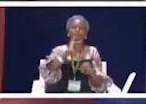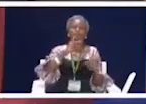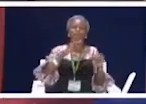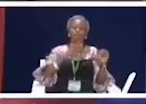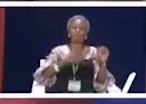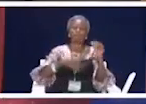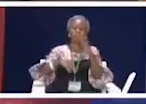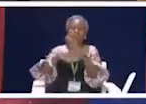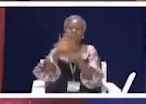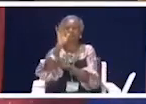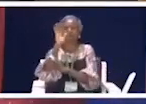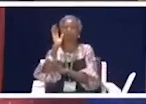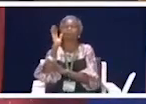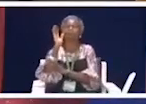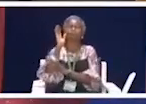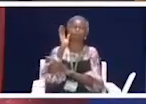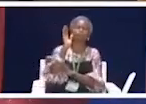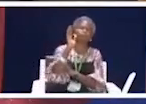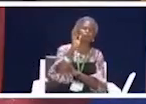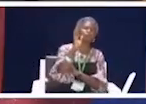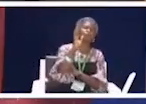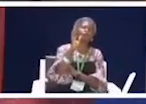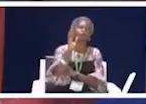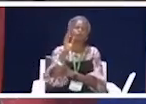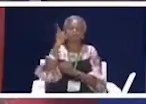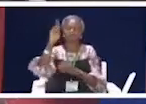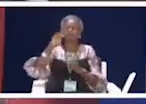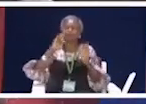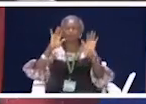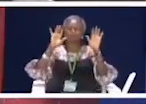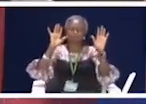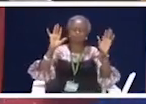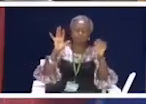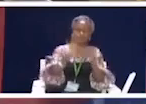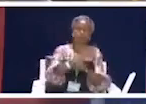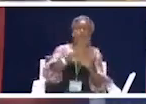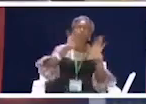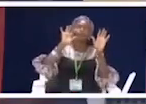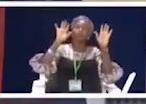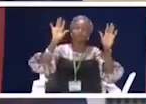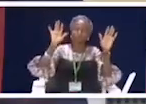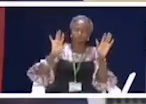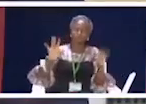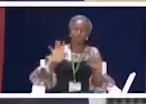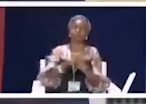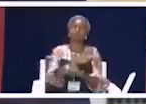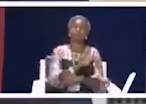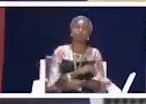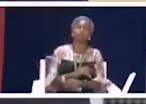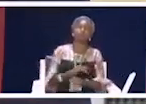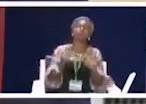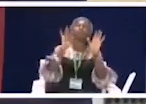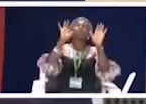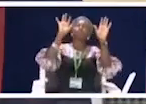Wonderful is my Lord. You are wonderful, wonderful.